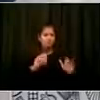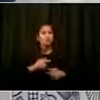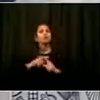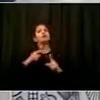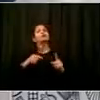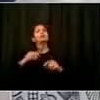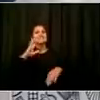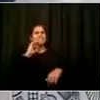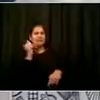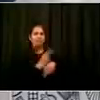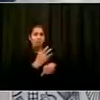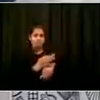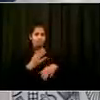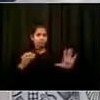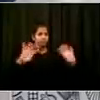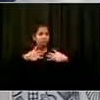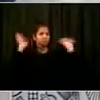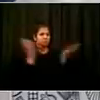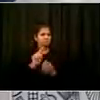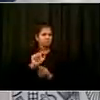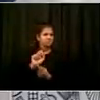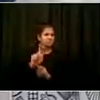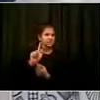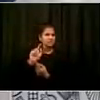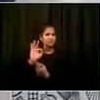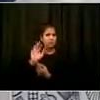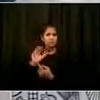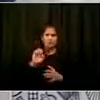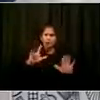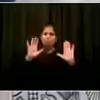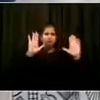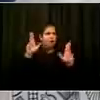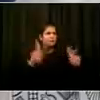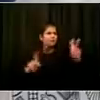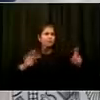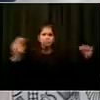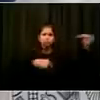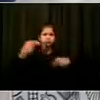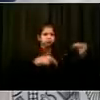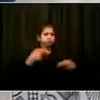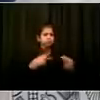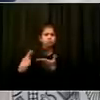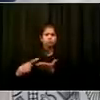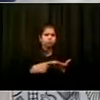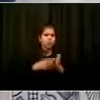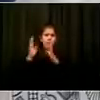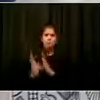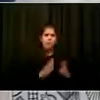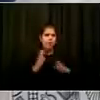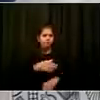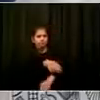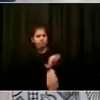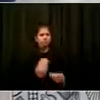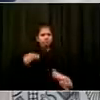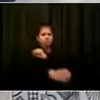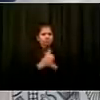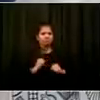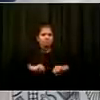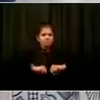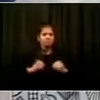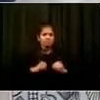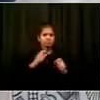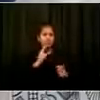approaches. And one of the ideas that is most powerful is what we